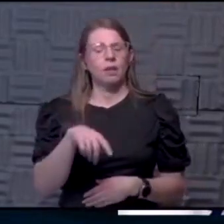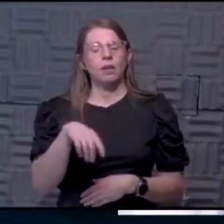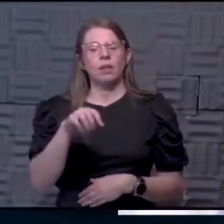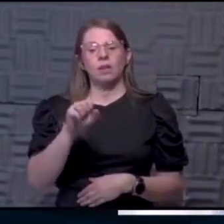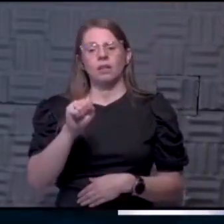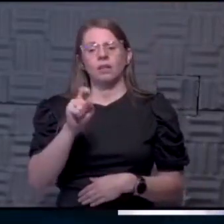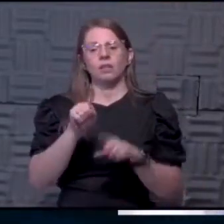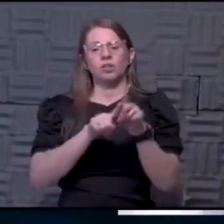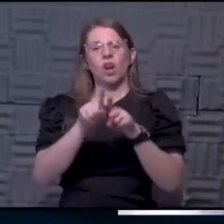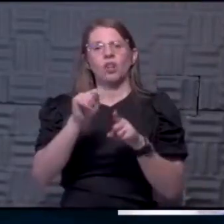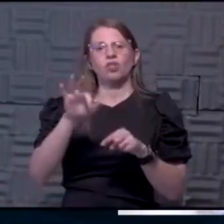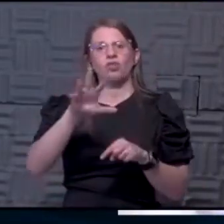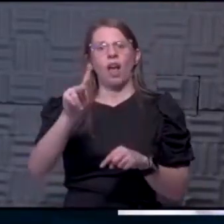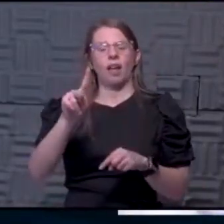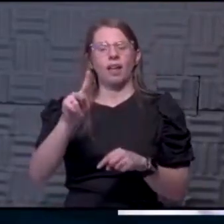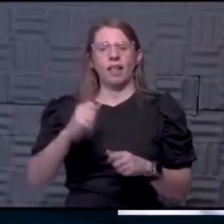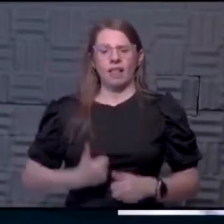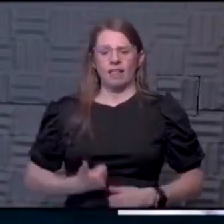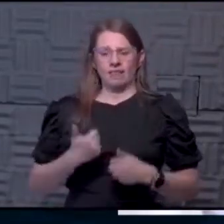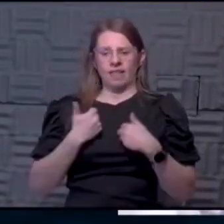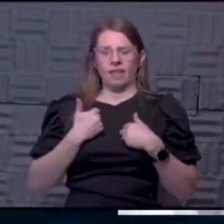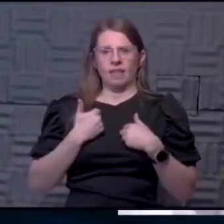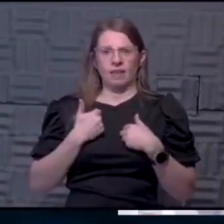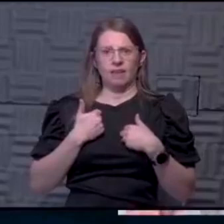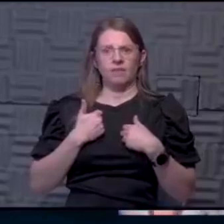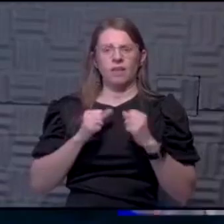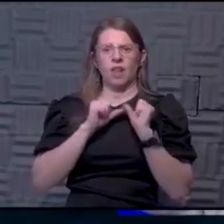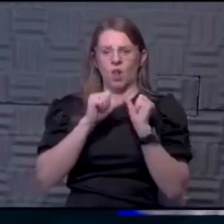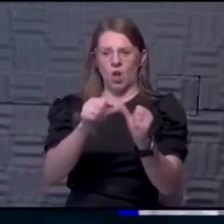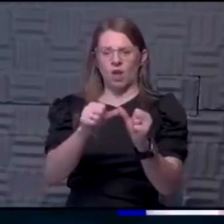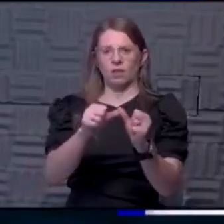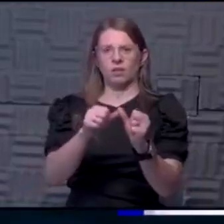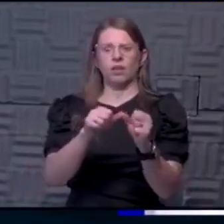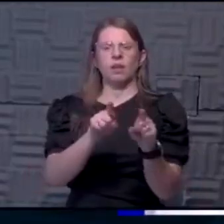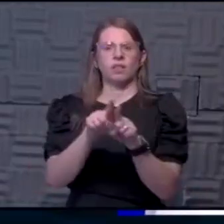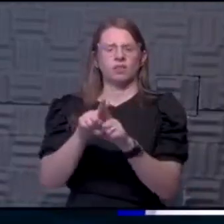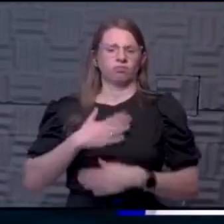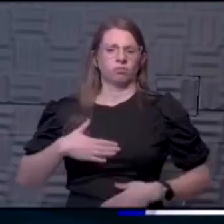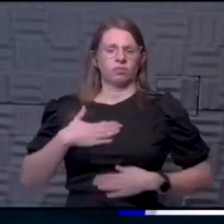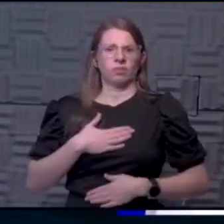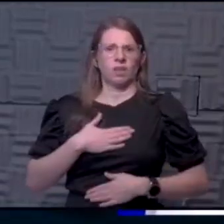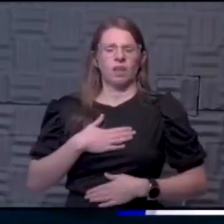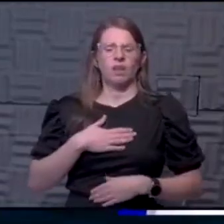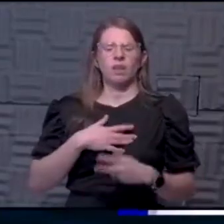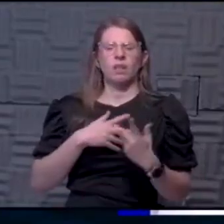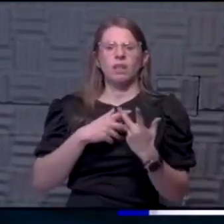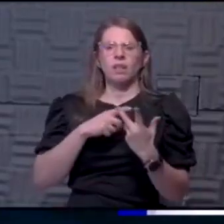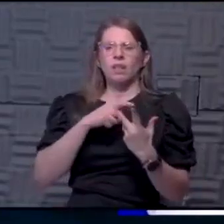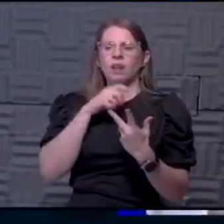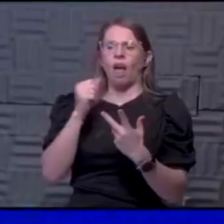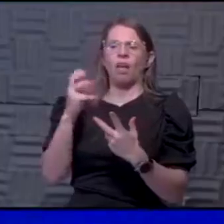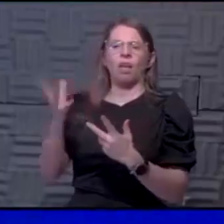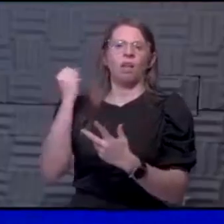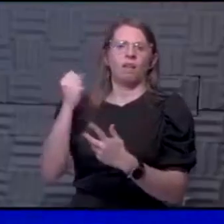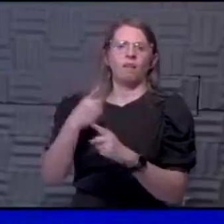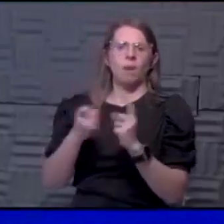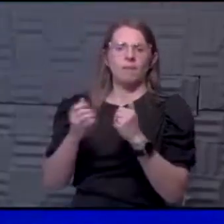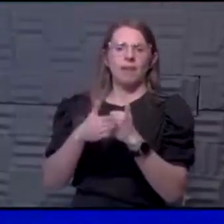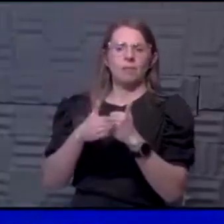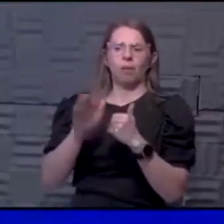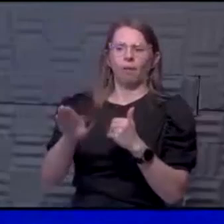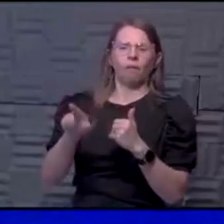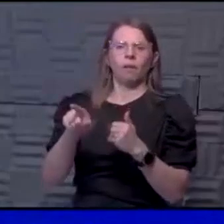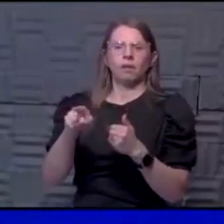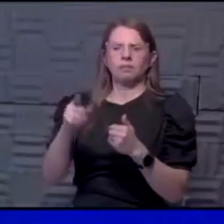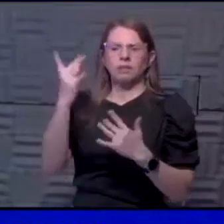and prosper. My edit to that is, but don't do it at your neighbor's expense. Let's do it together, because that's really how we're going